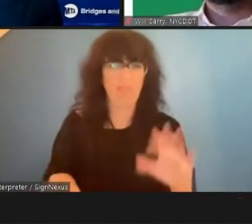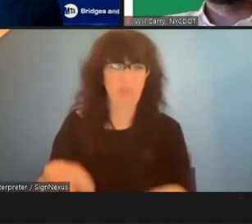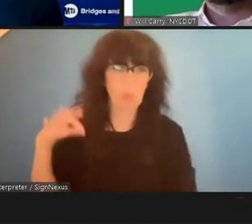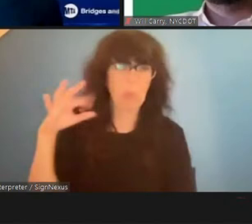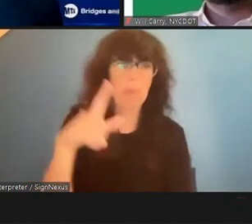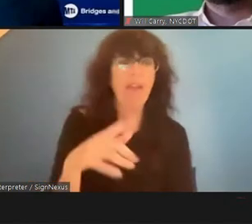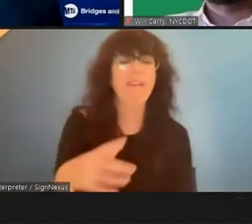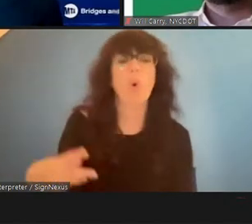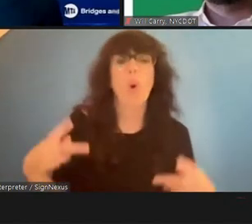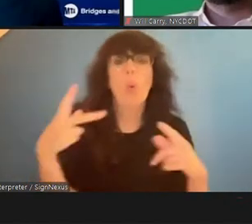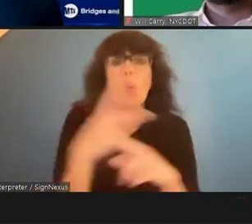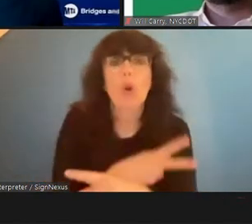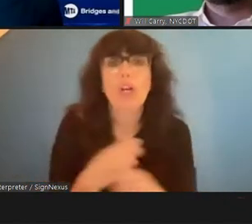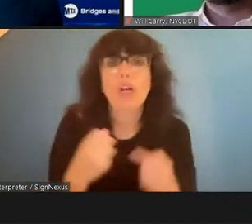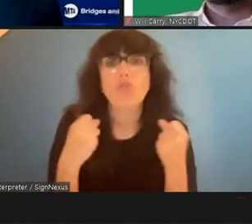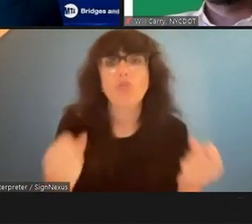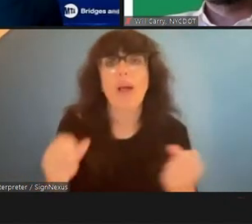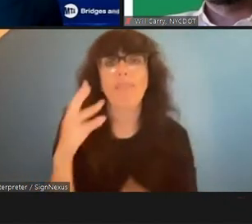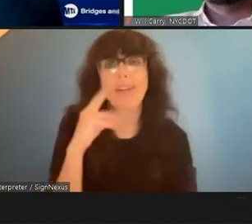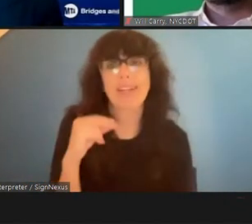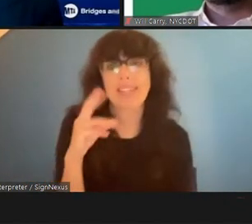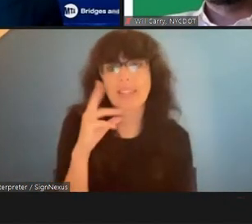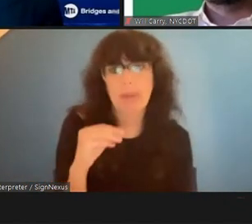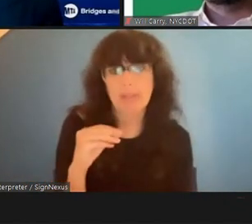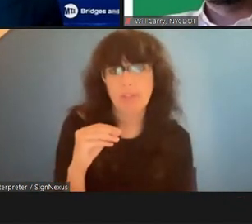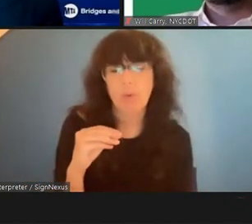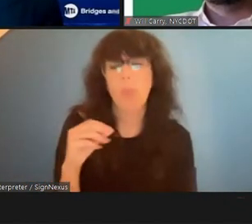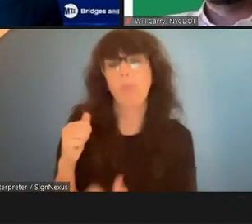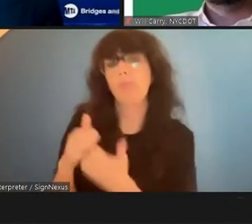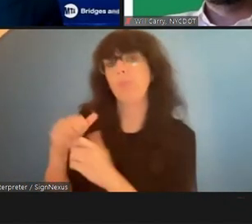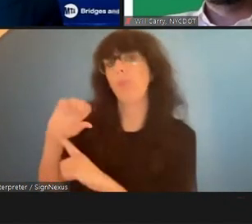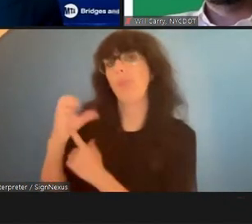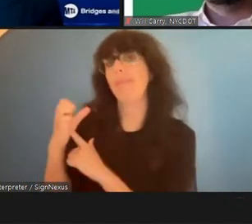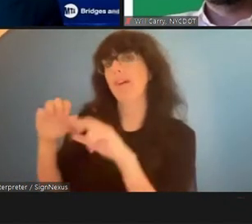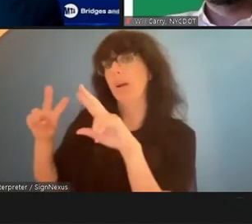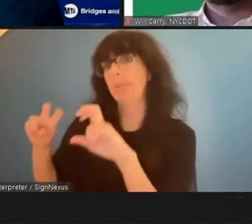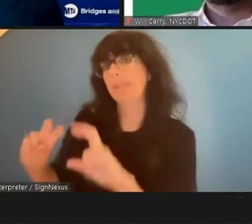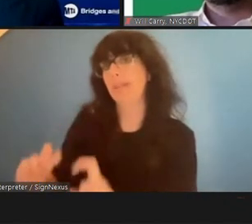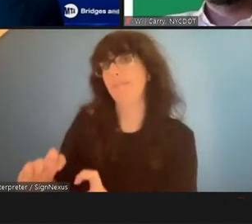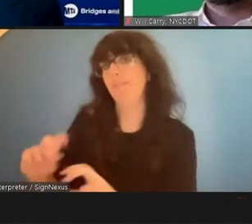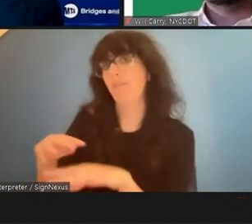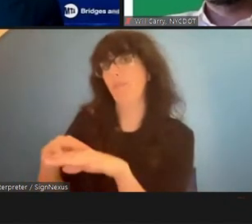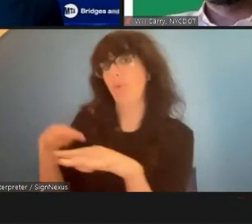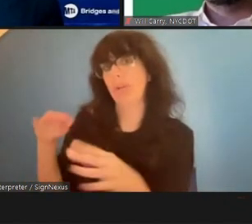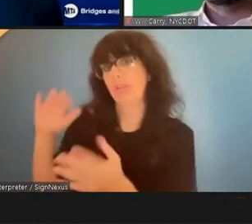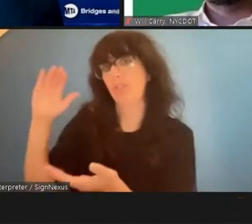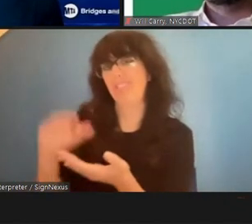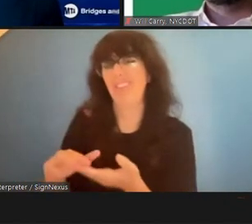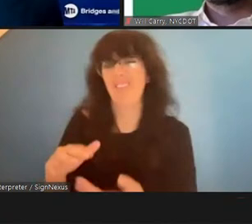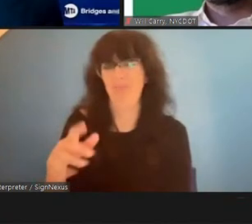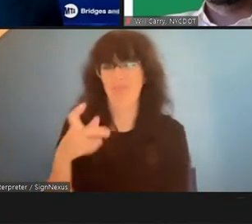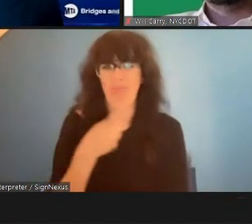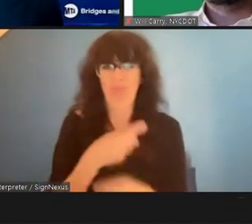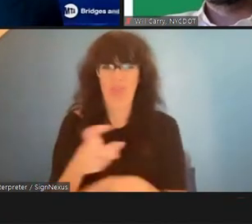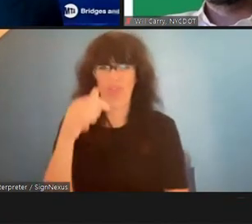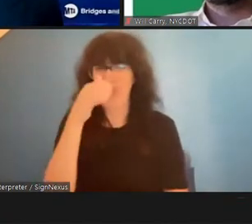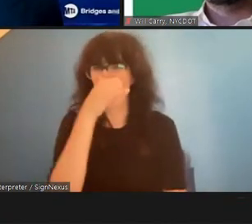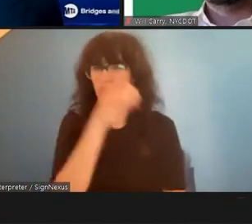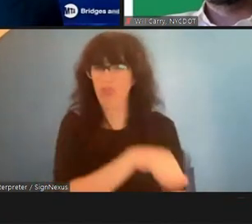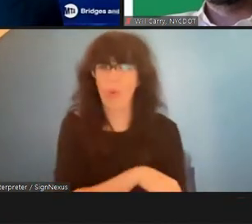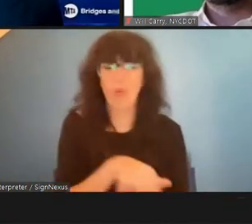experience the estimates in the environmental assessment for congestion reduction are a joke they won't be